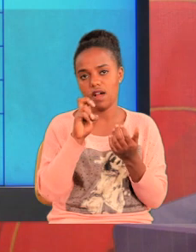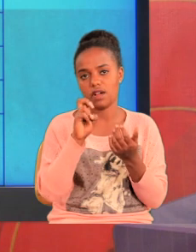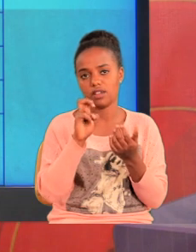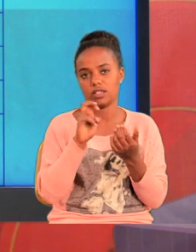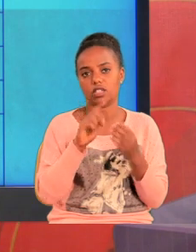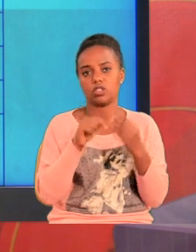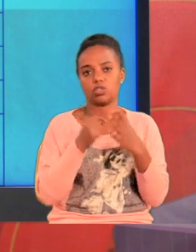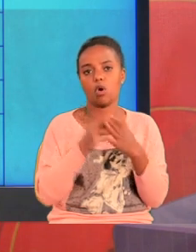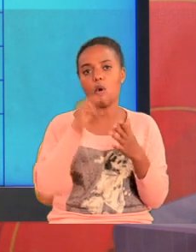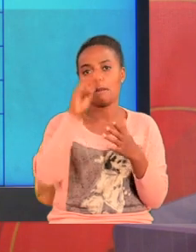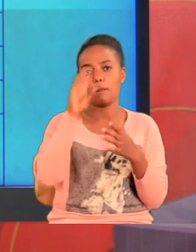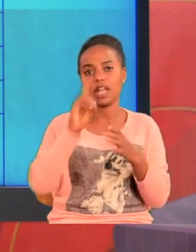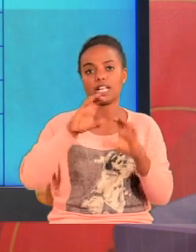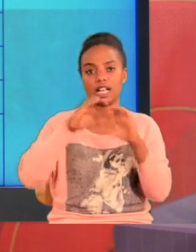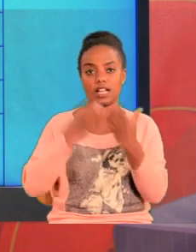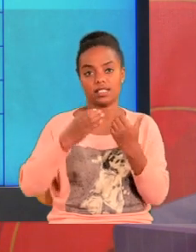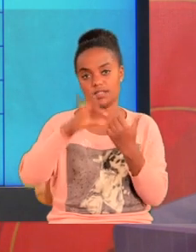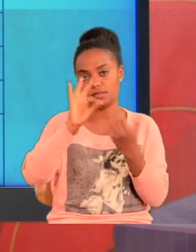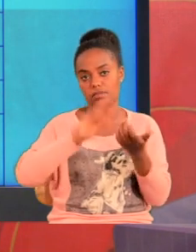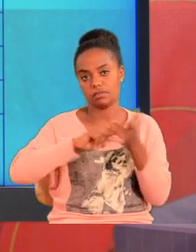It is a median class.